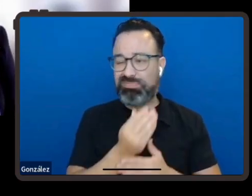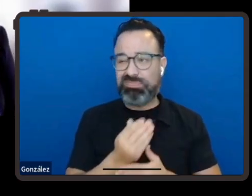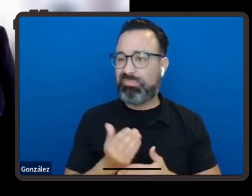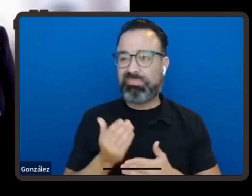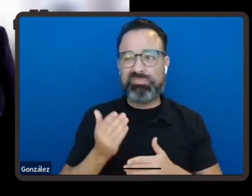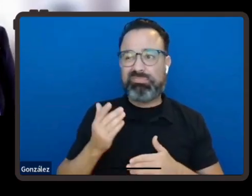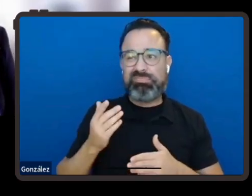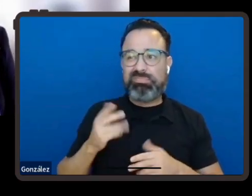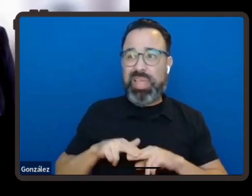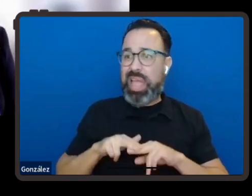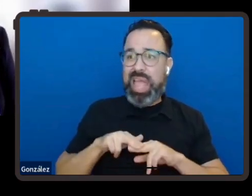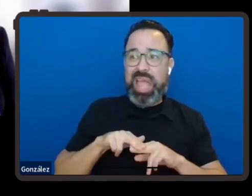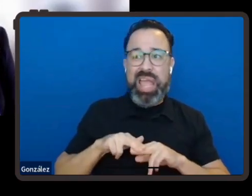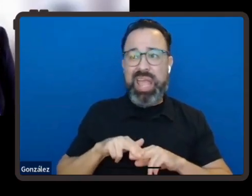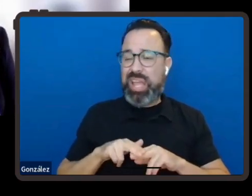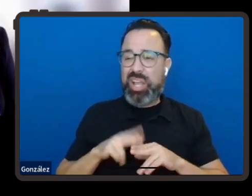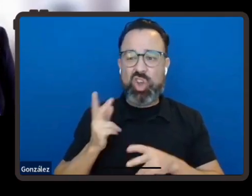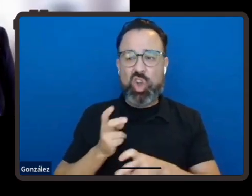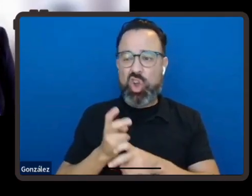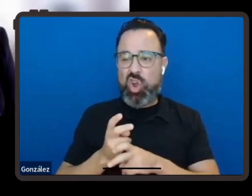Claudia, have you had any of your